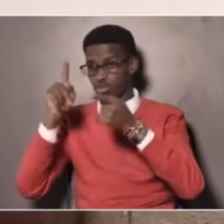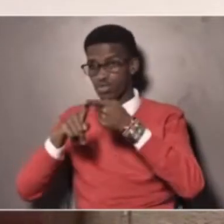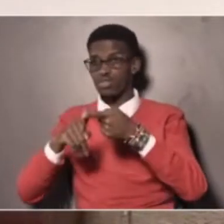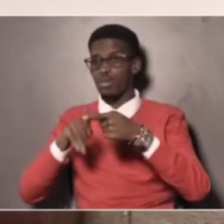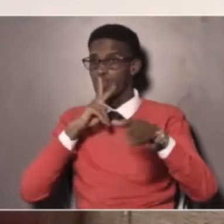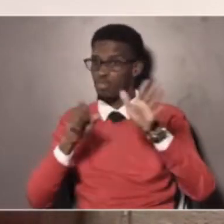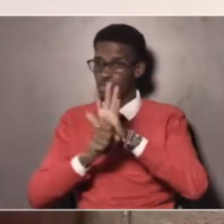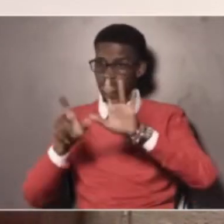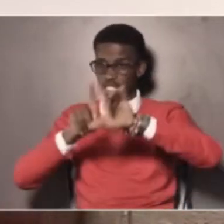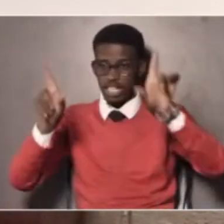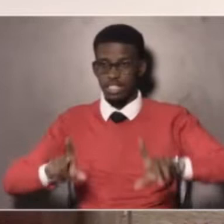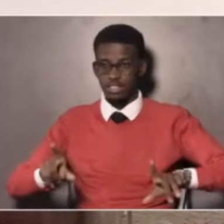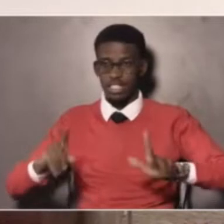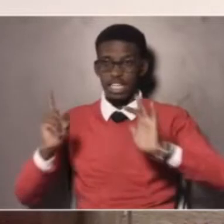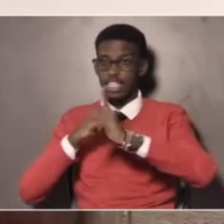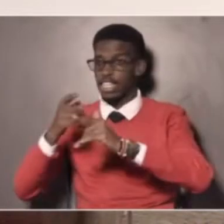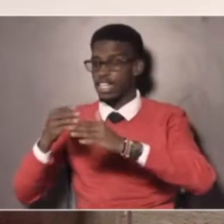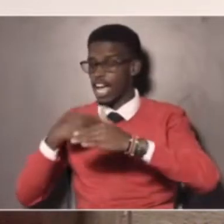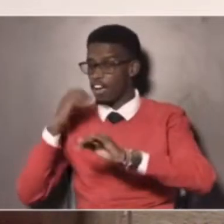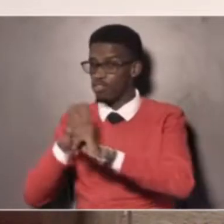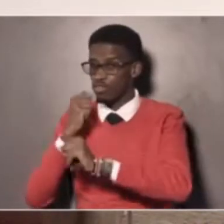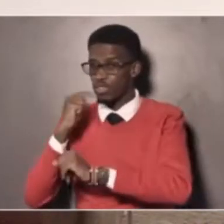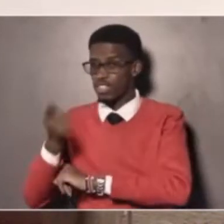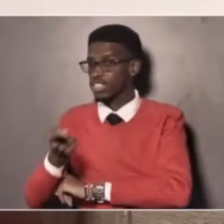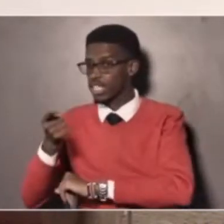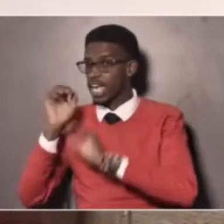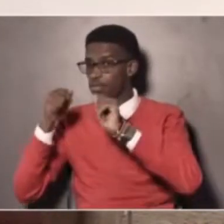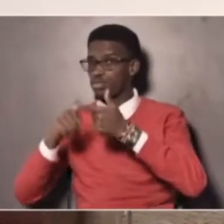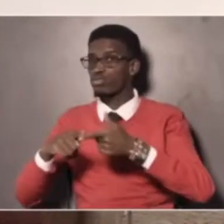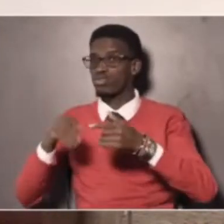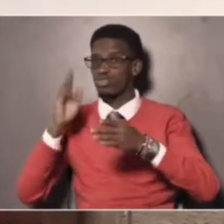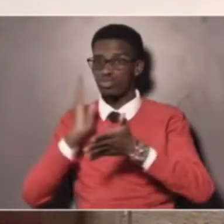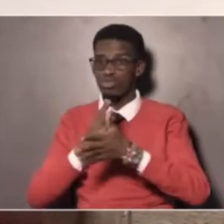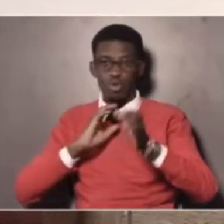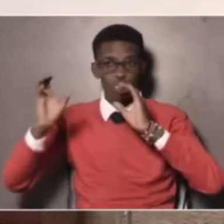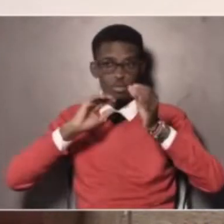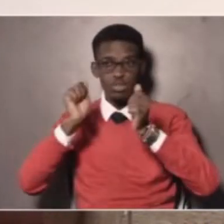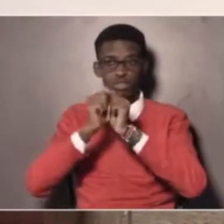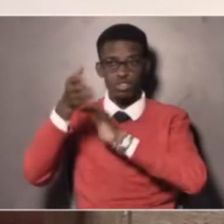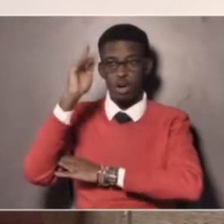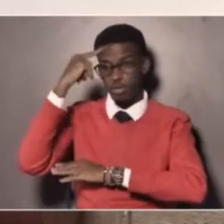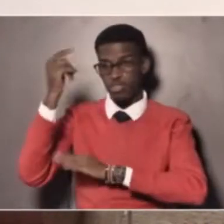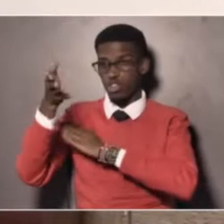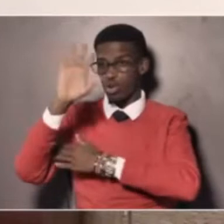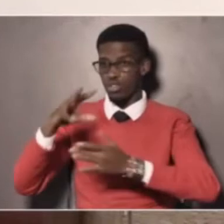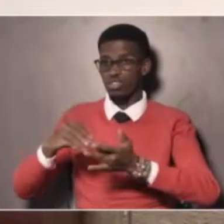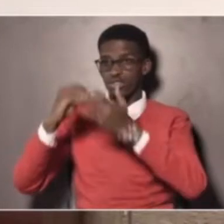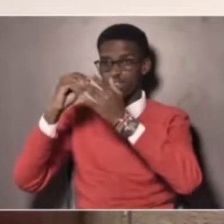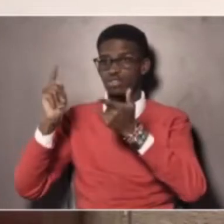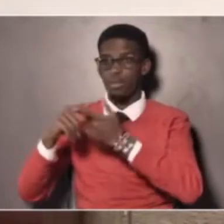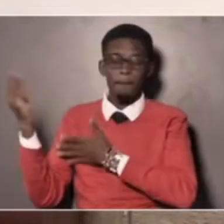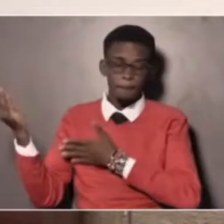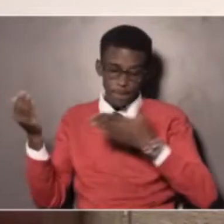And when he was doing this, he was able to communicate with God, because God chose him to be the one to bring